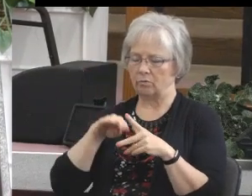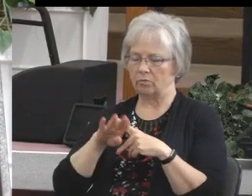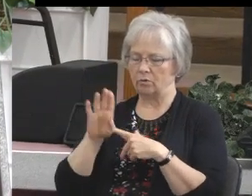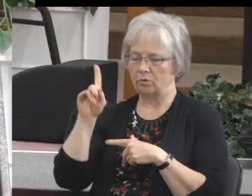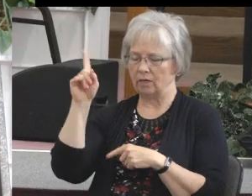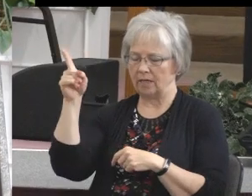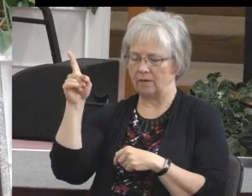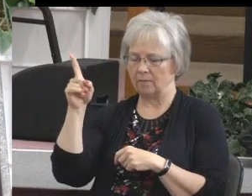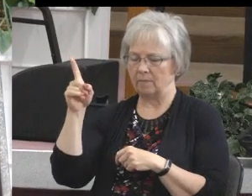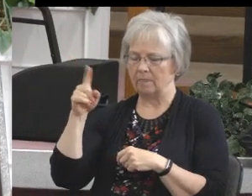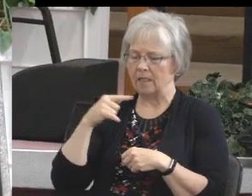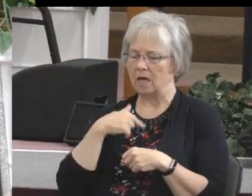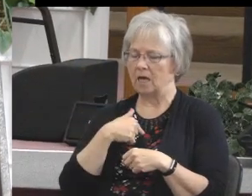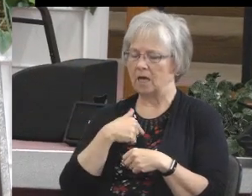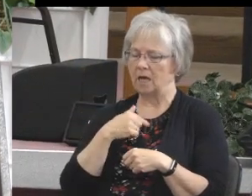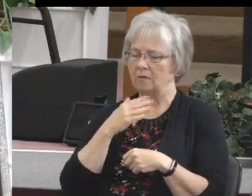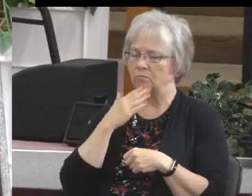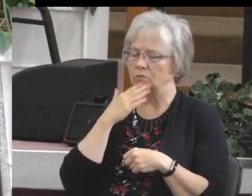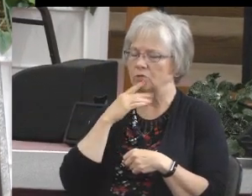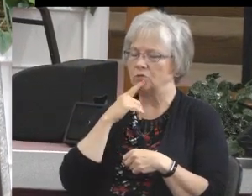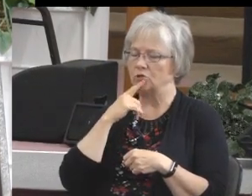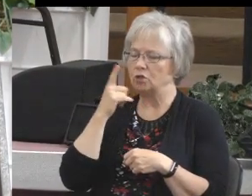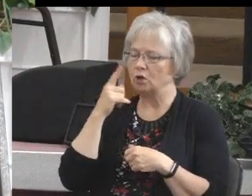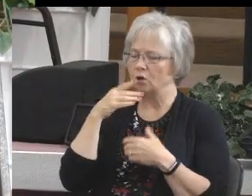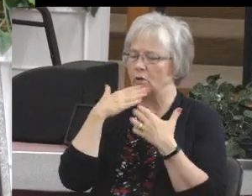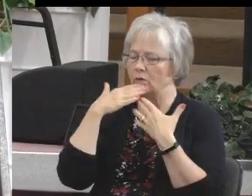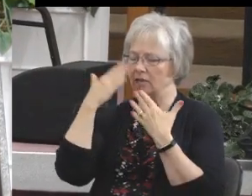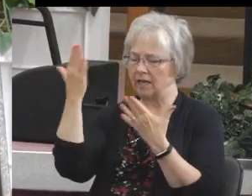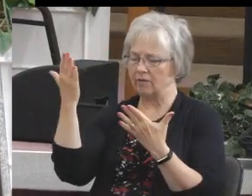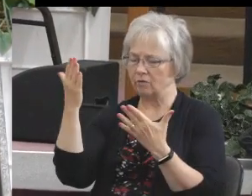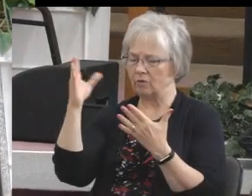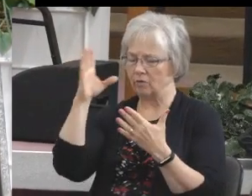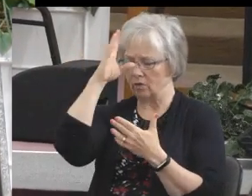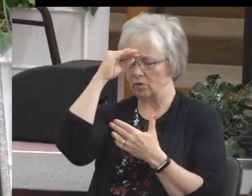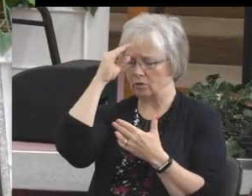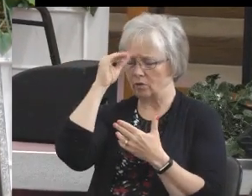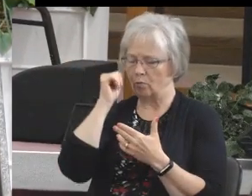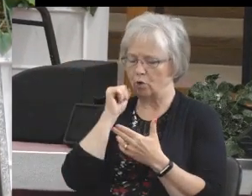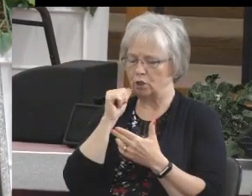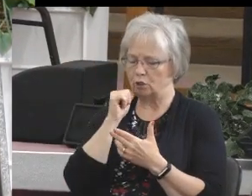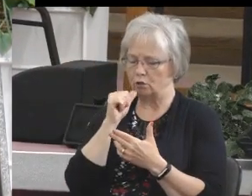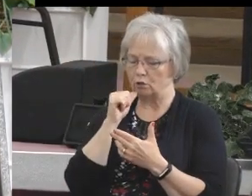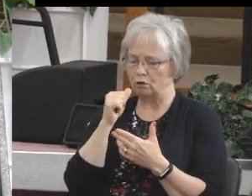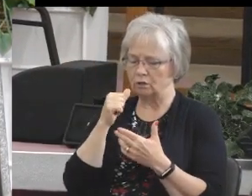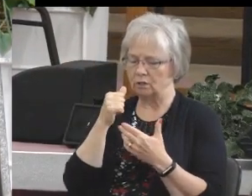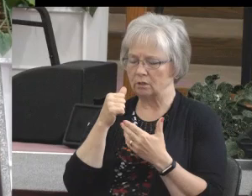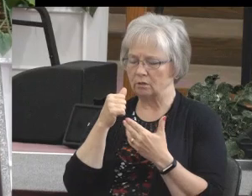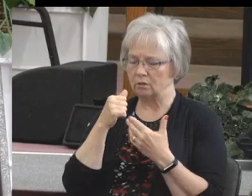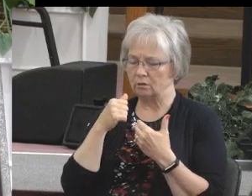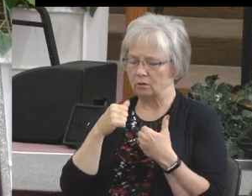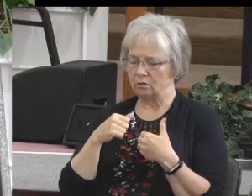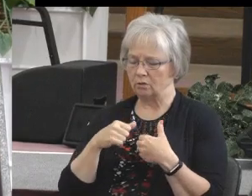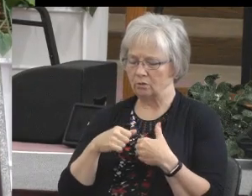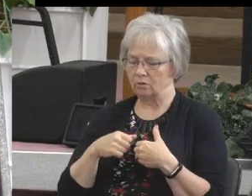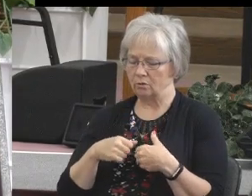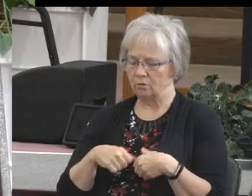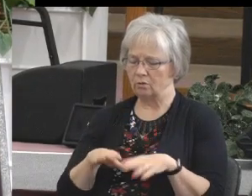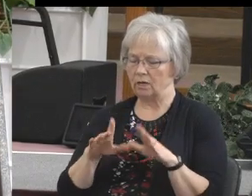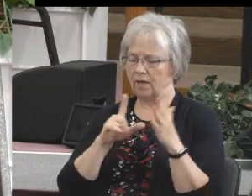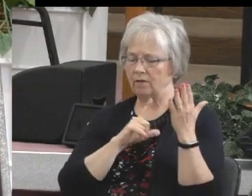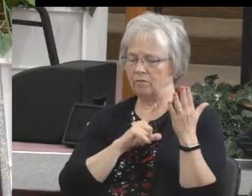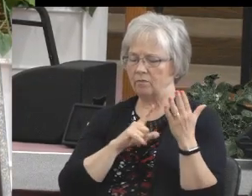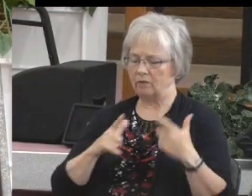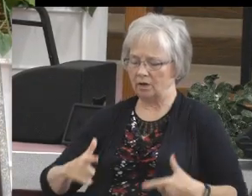I am so thankful for many of the boys and girls who gave their lives to the Lord this